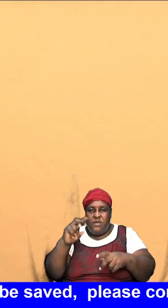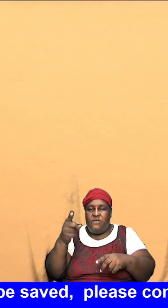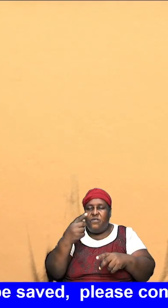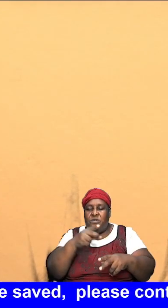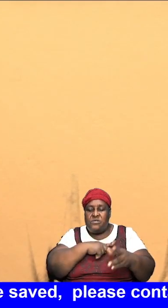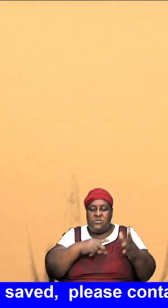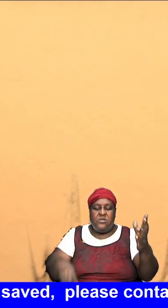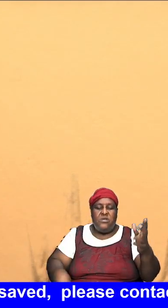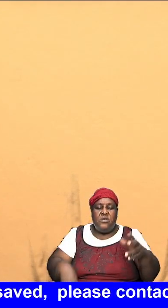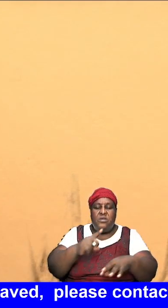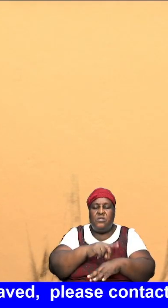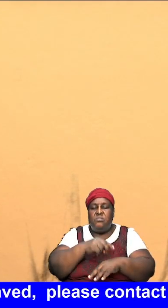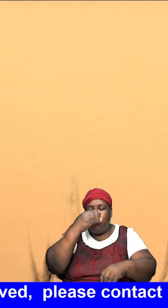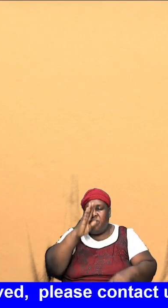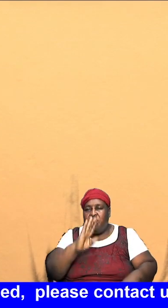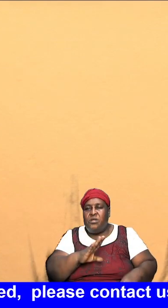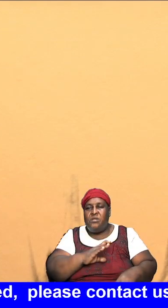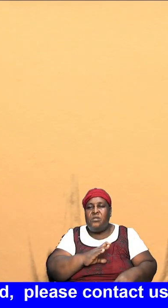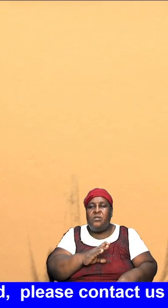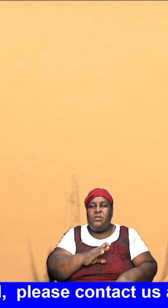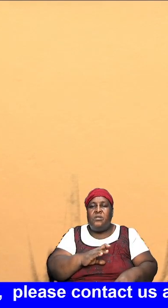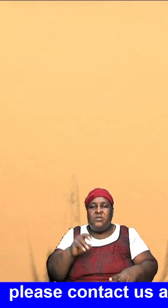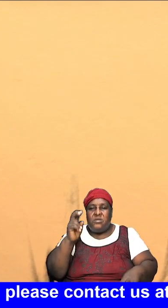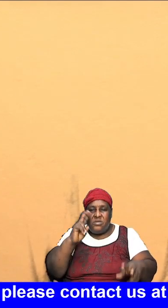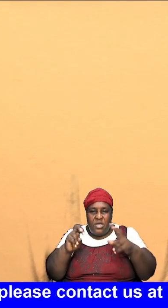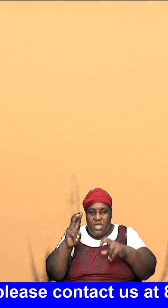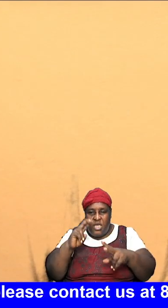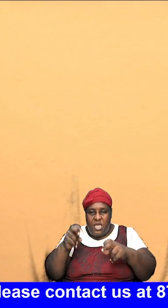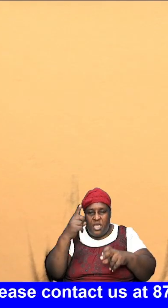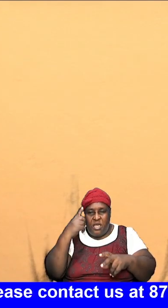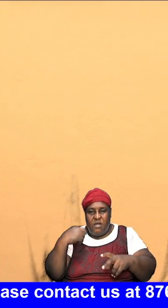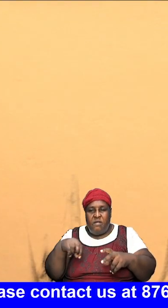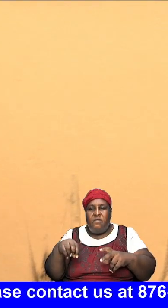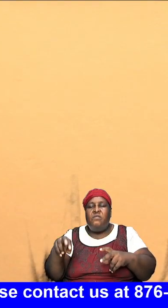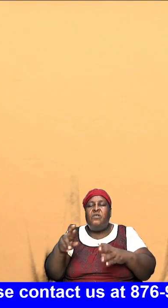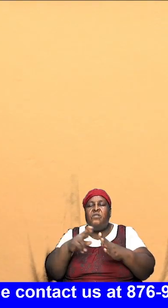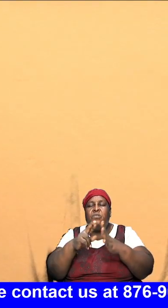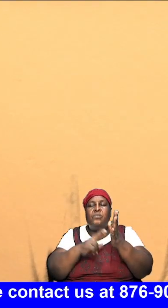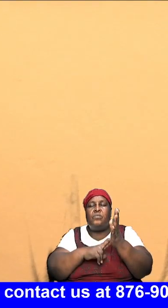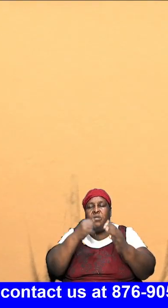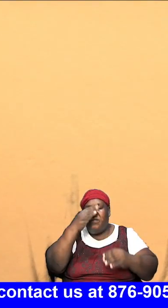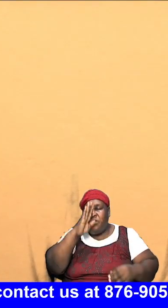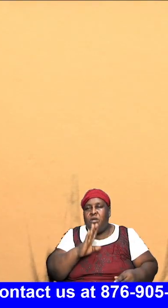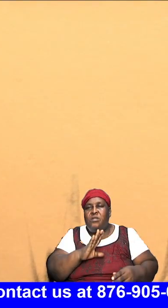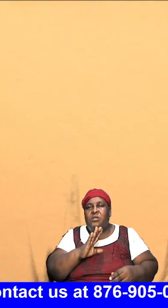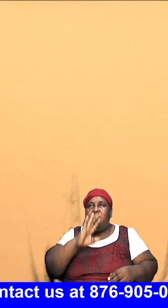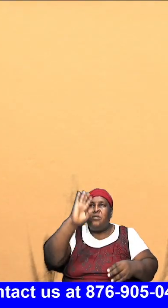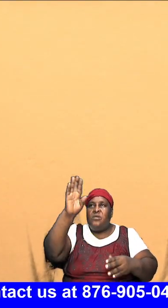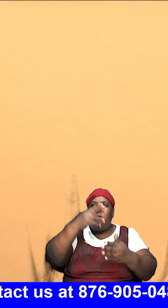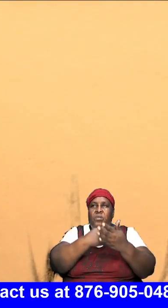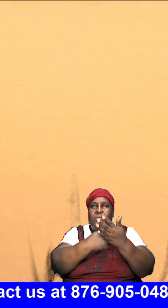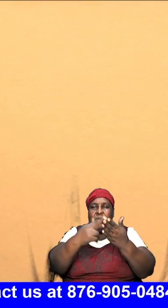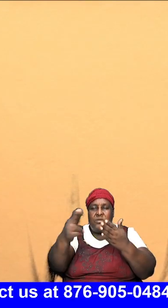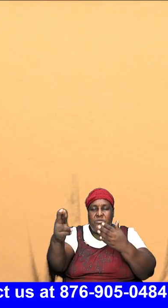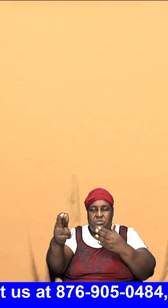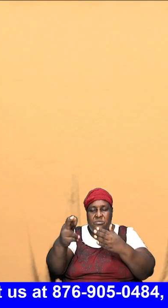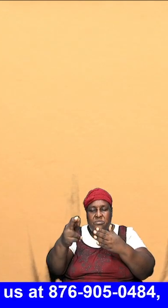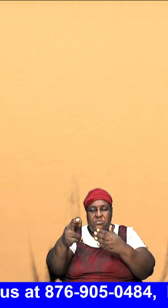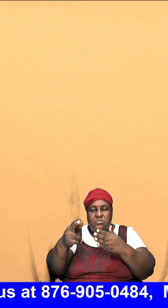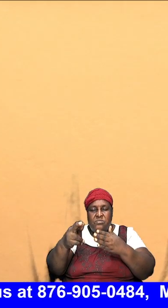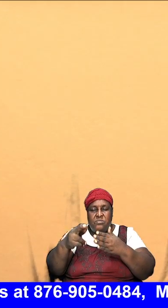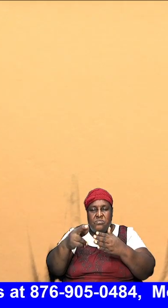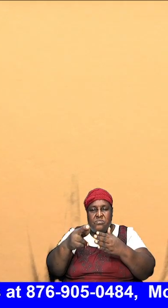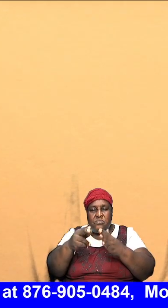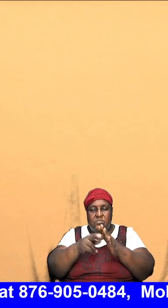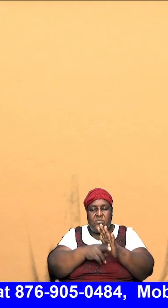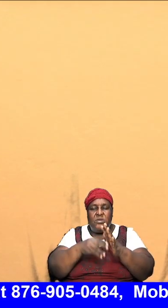of God. In other words, seek first the rule of God and your righteousness.